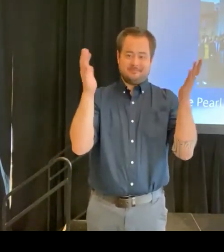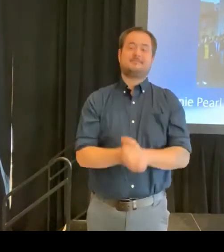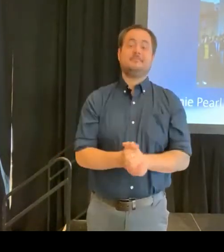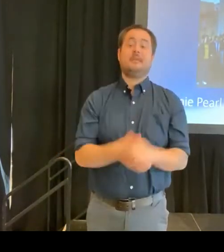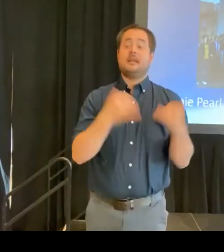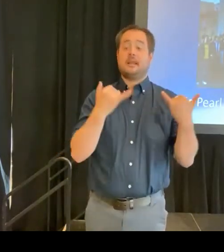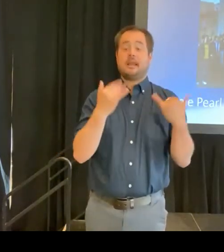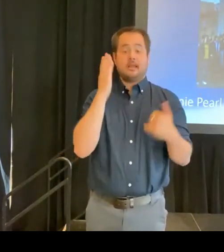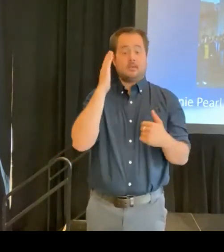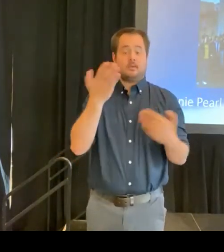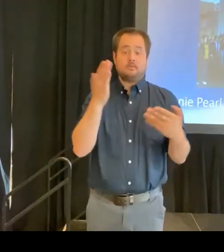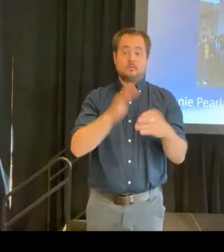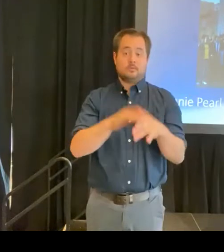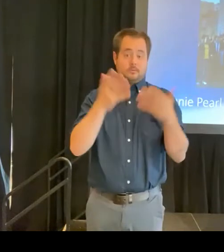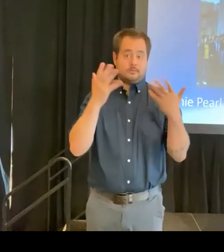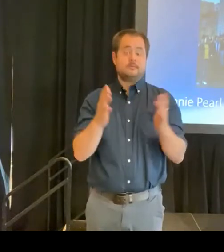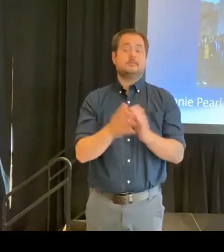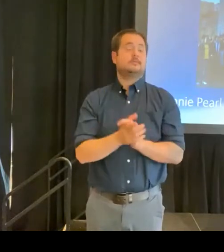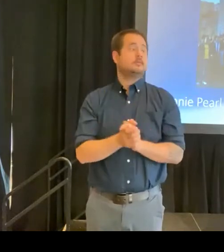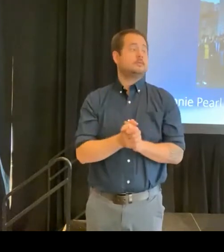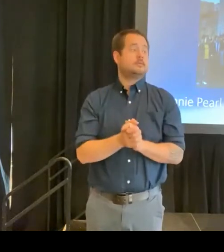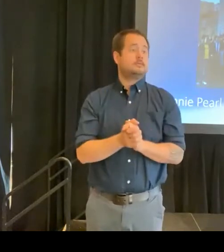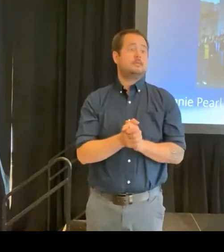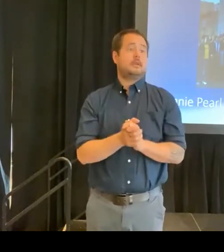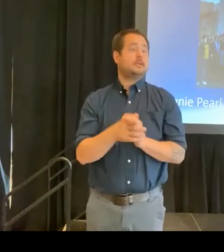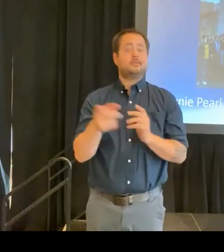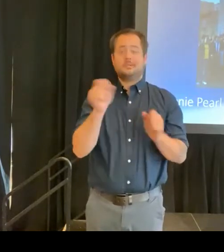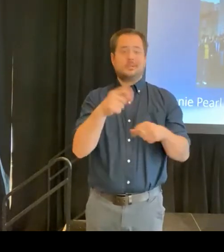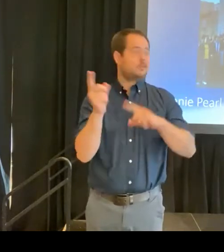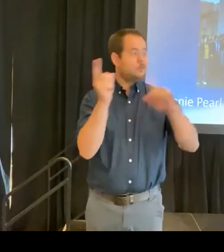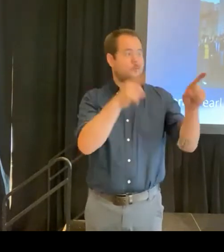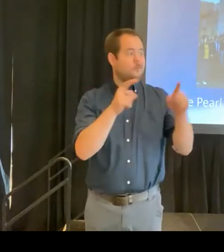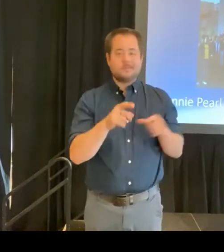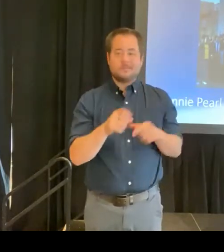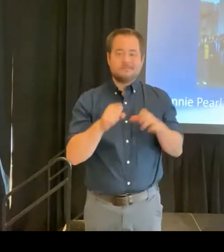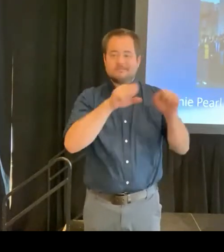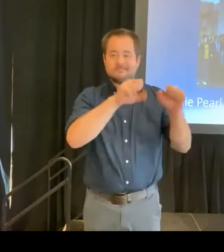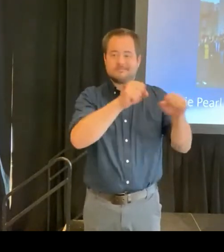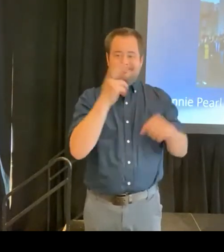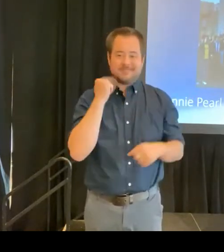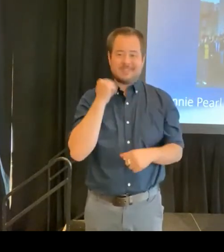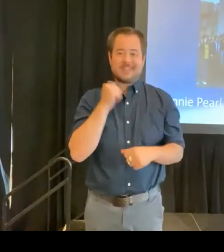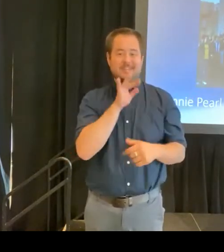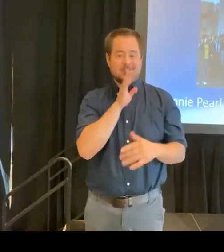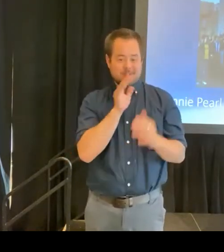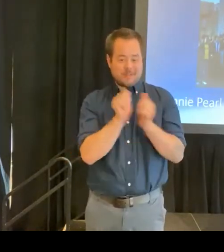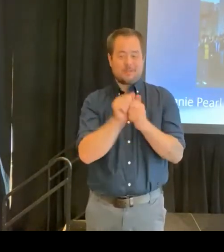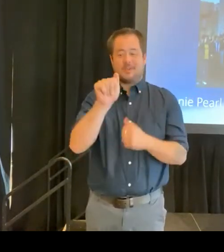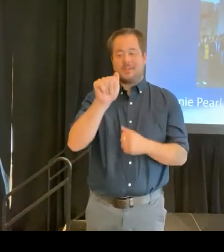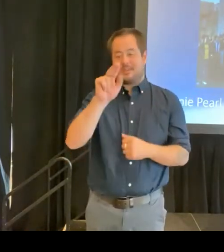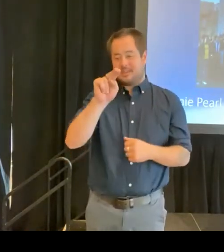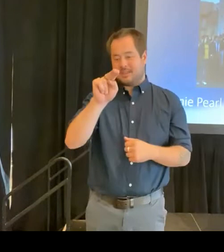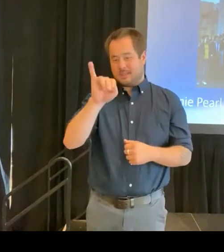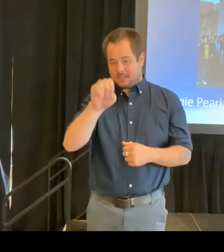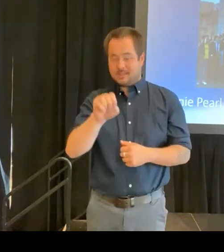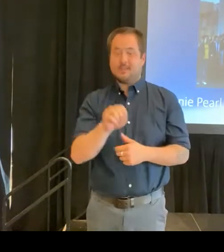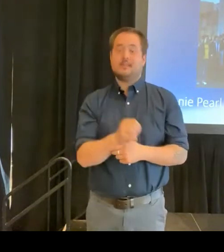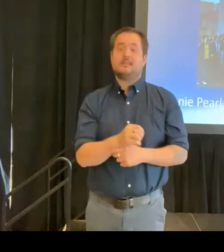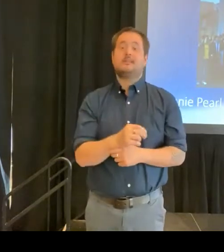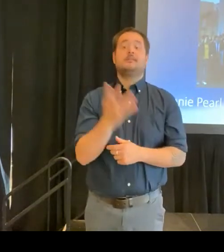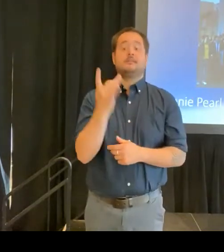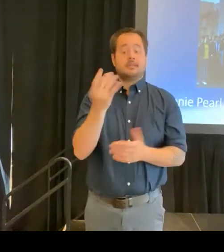We're going to close it out, so Sam's going to close it out, and then you can go get the rest of the snacks and talk to Annie. We did say if possible, because she